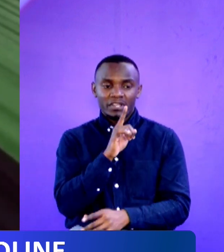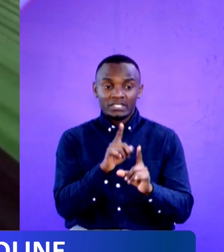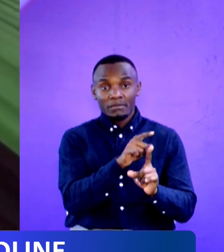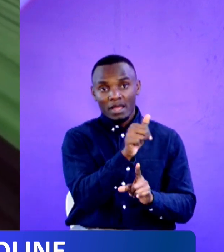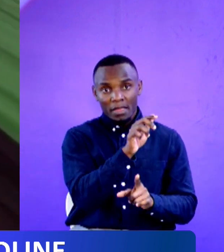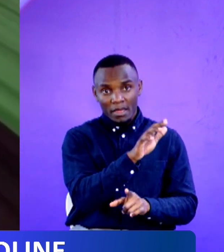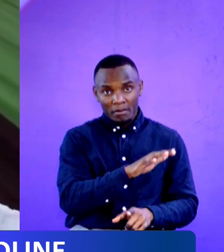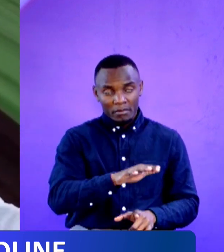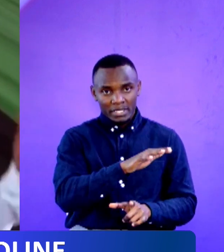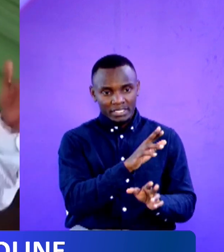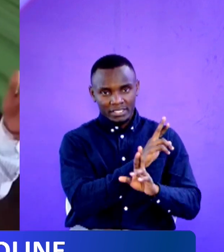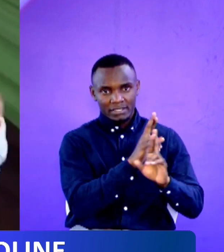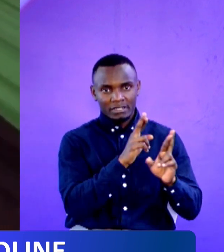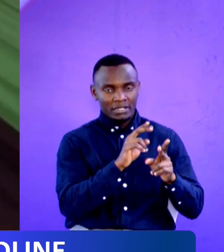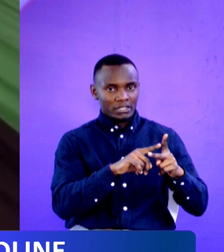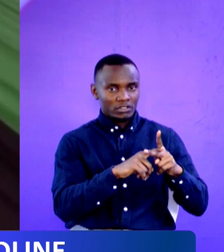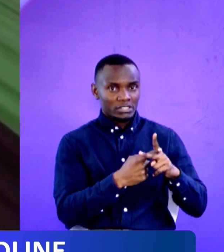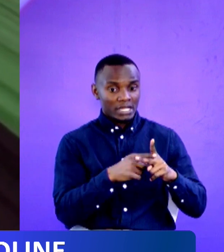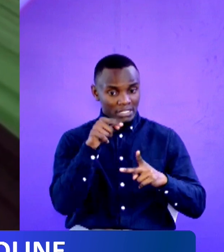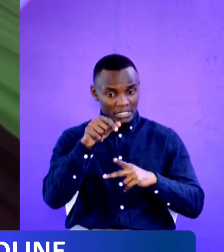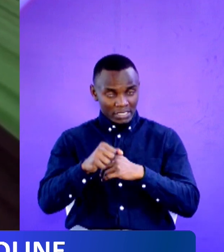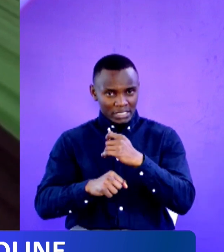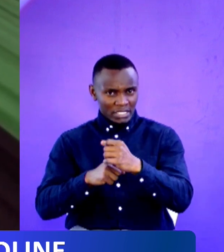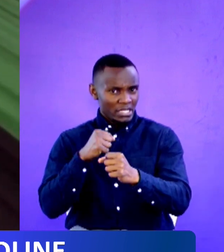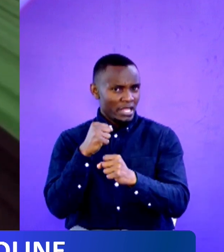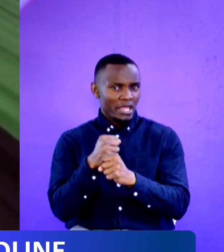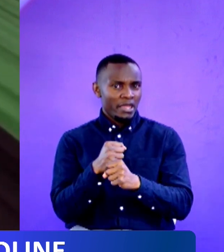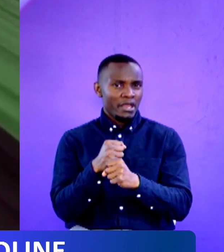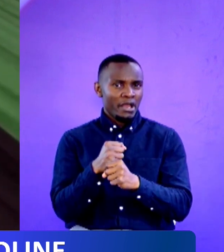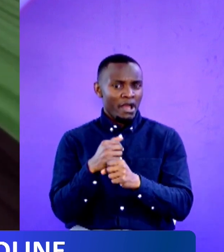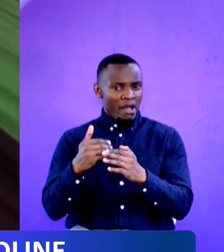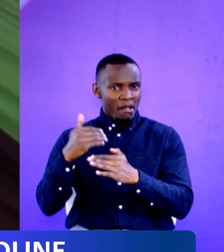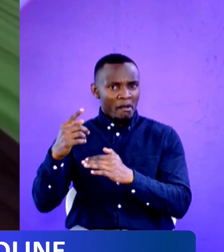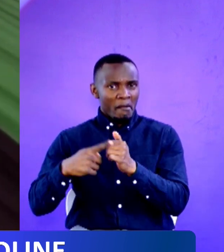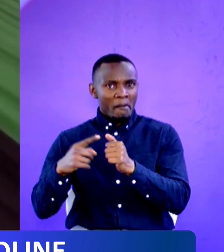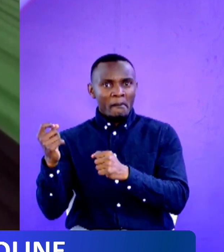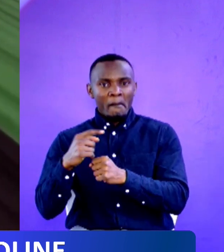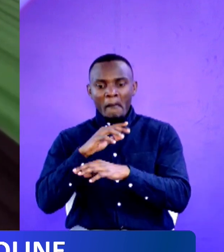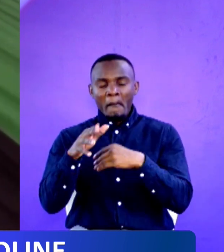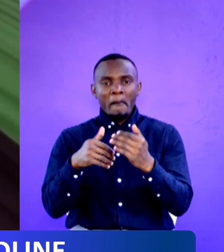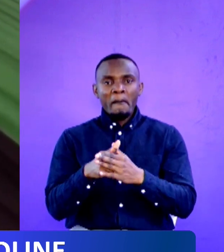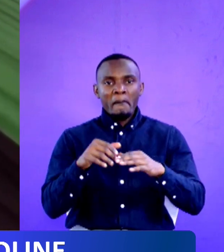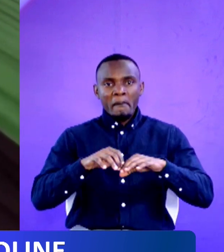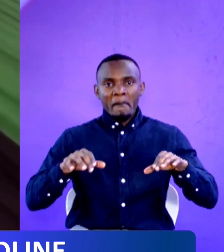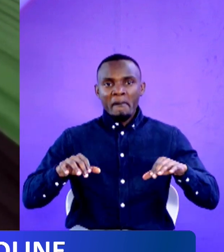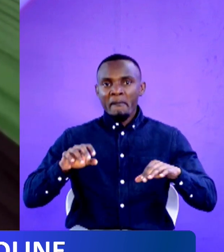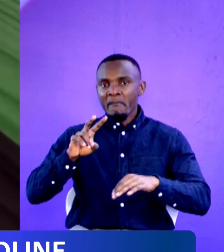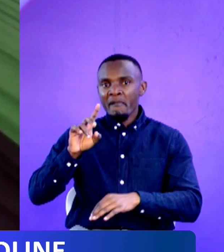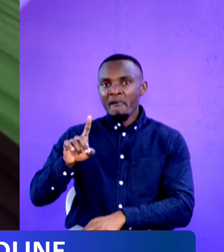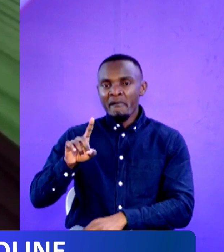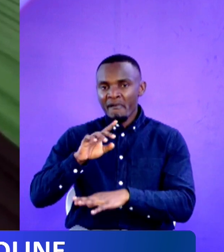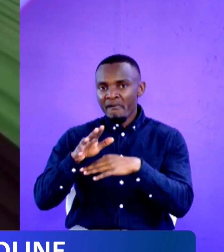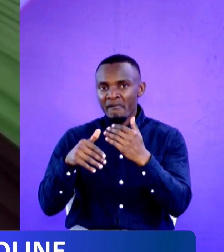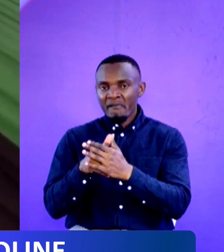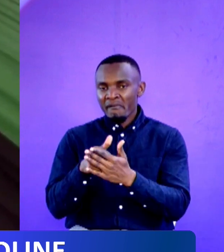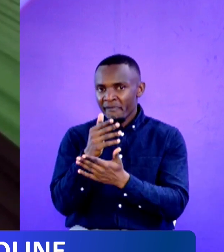na kufikia mwaka huu mwisho, in the next 6 months, masoko hayo yote 21 yale mengi yatakuwa